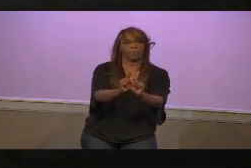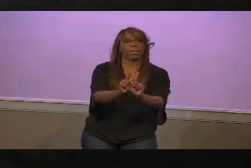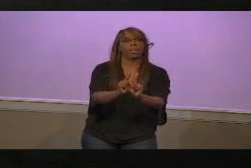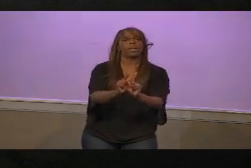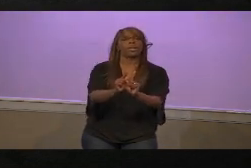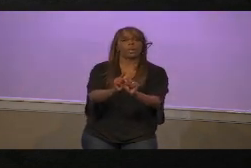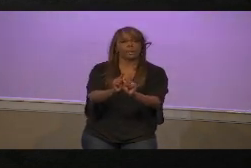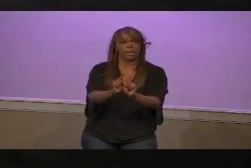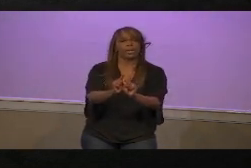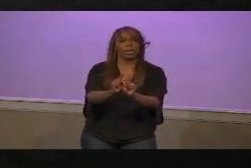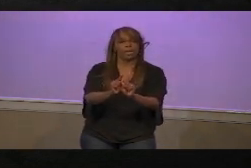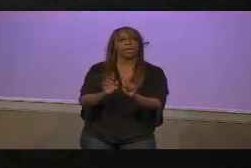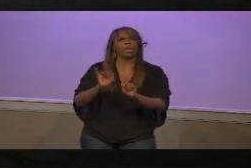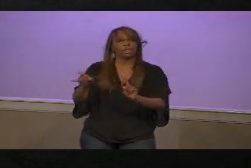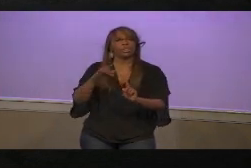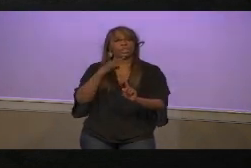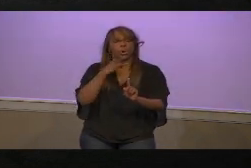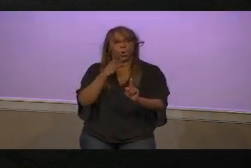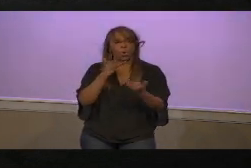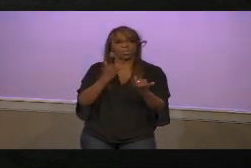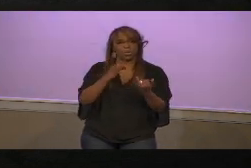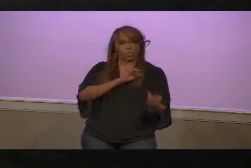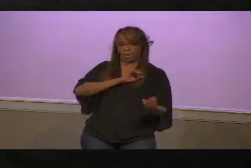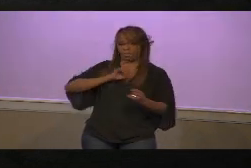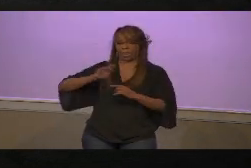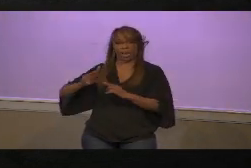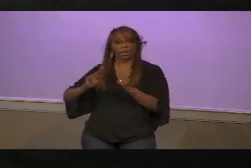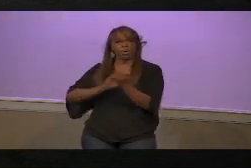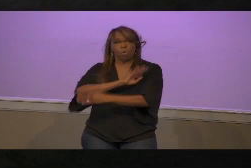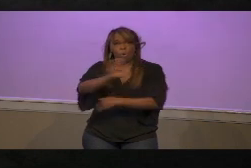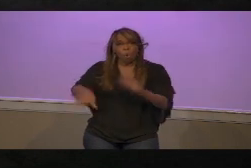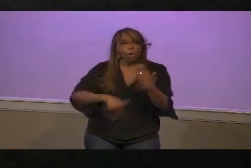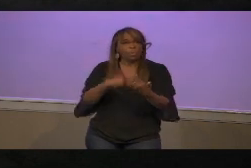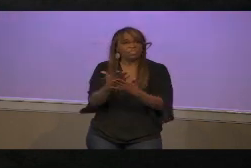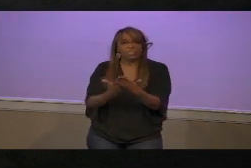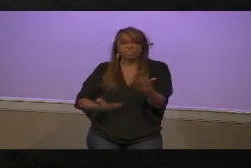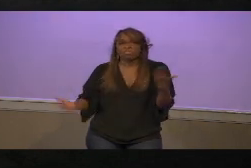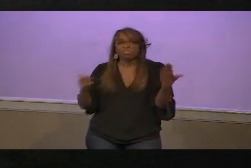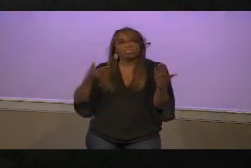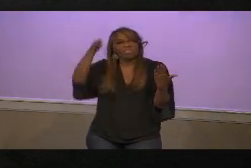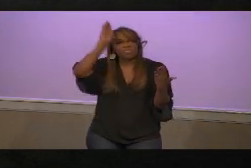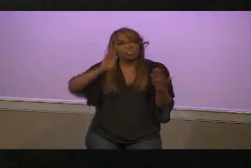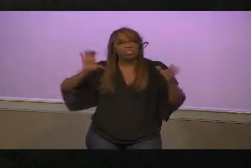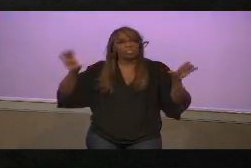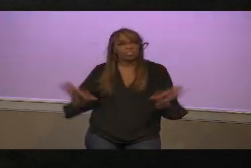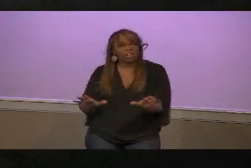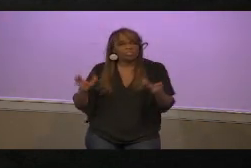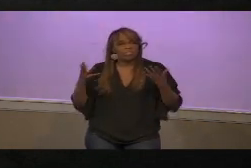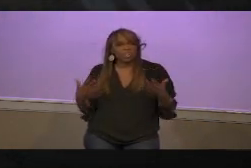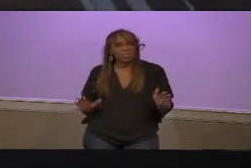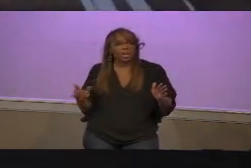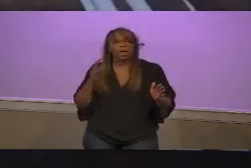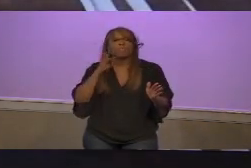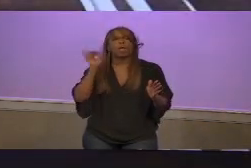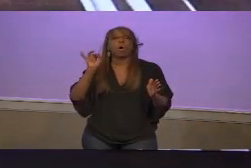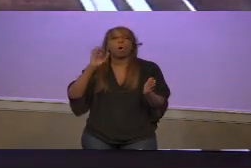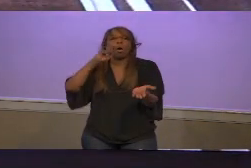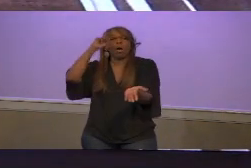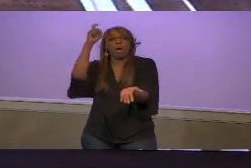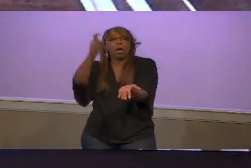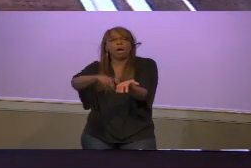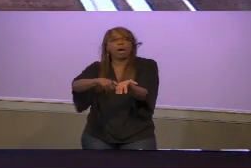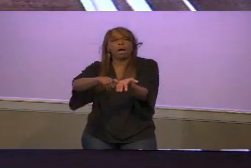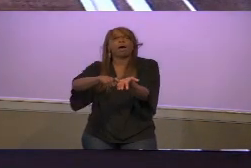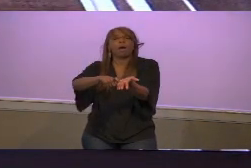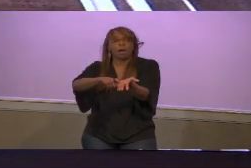and they regurgitated all of the wonderful things that God had done. They recognized that they